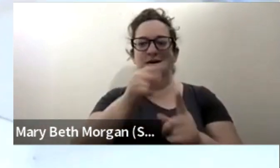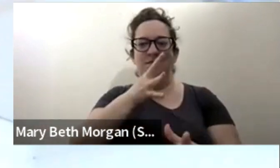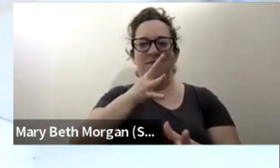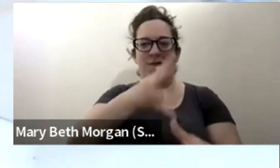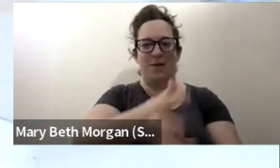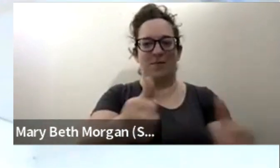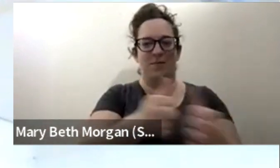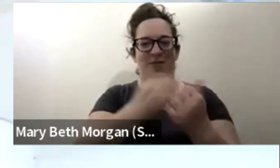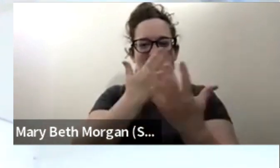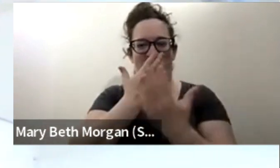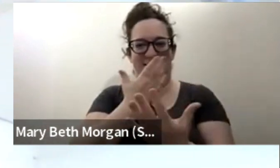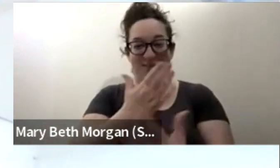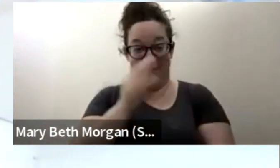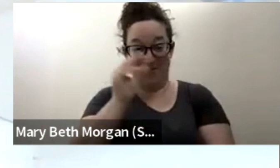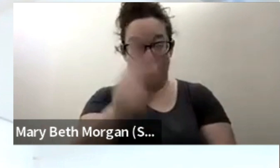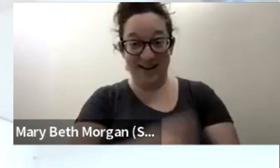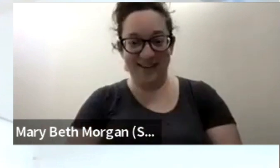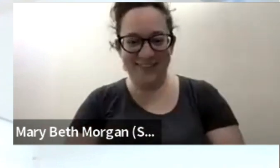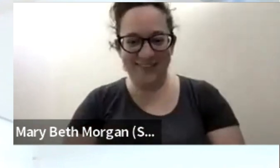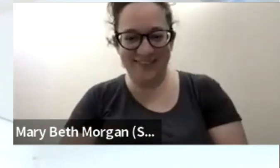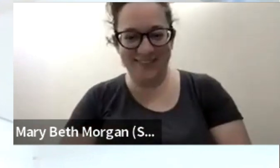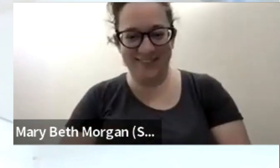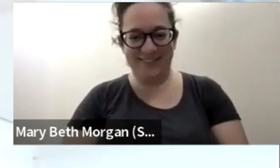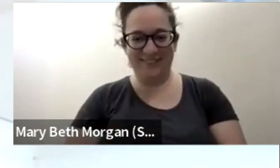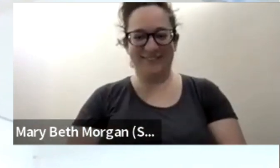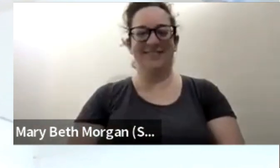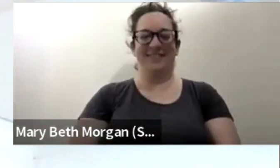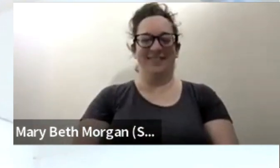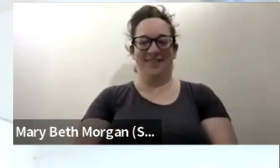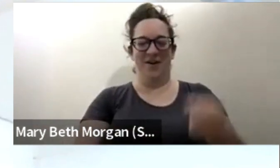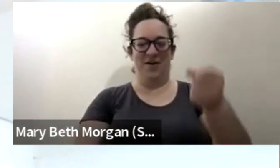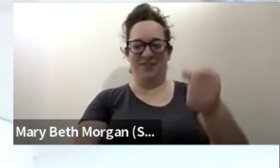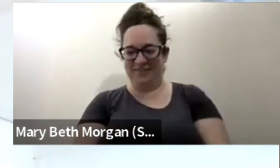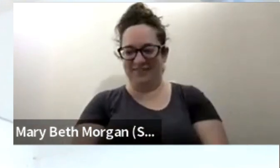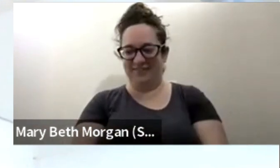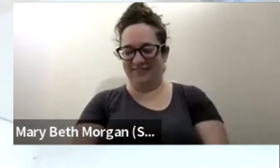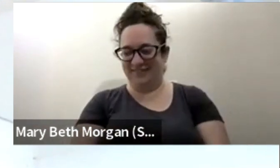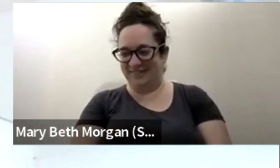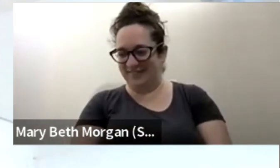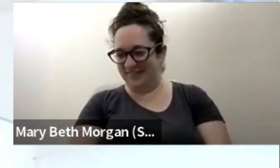come to your word vomit with gratitude. Bye.